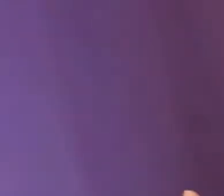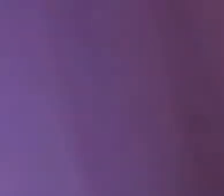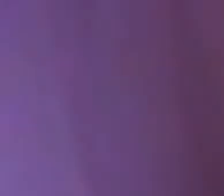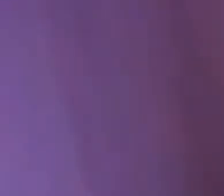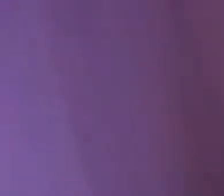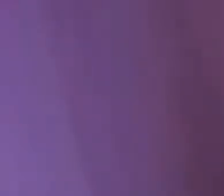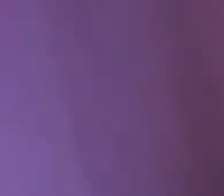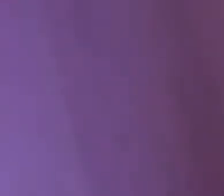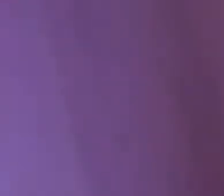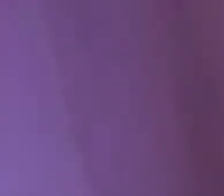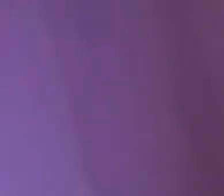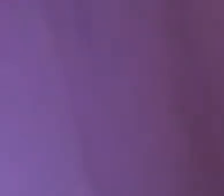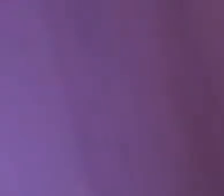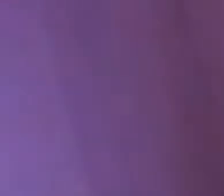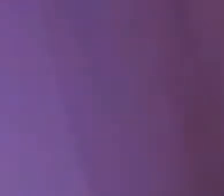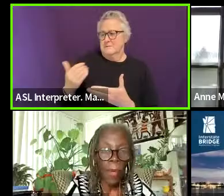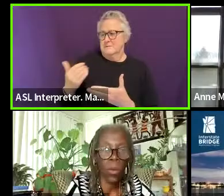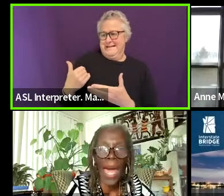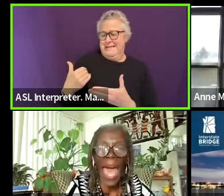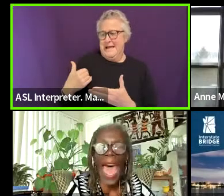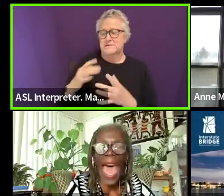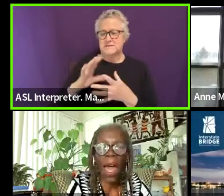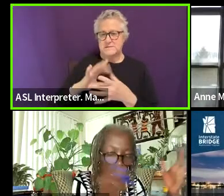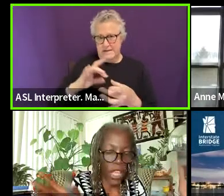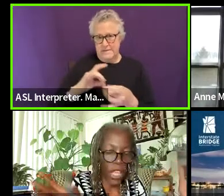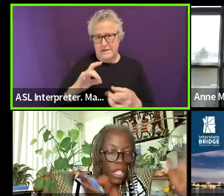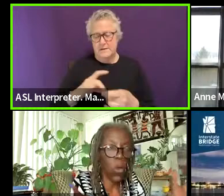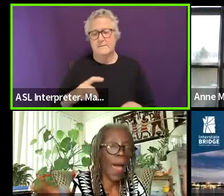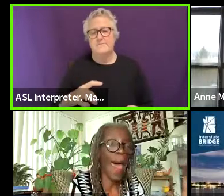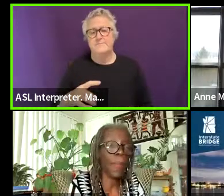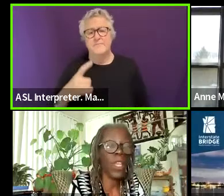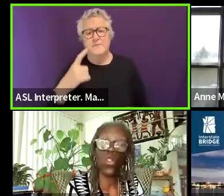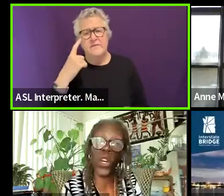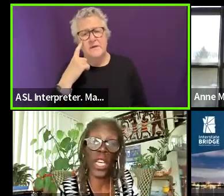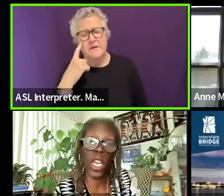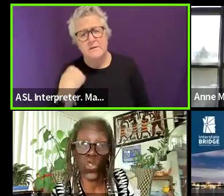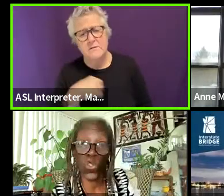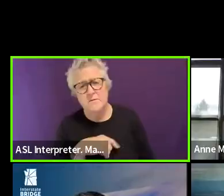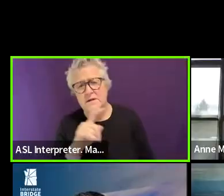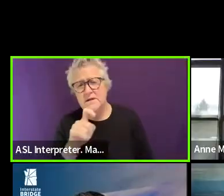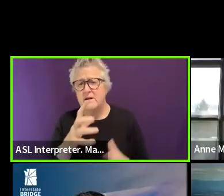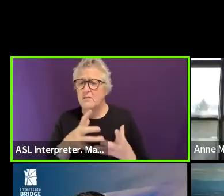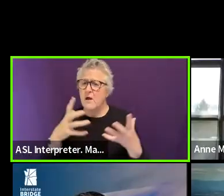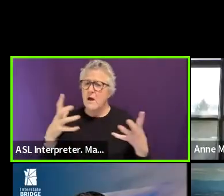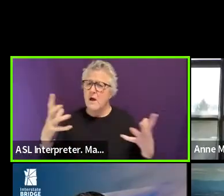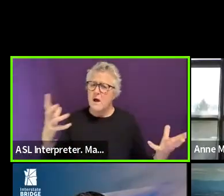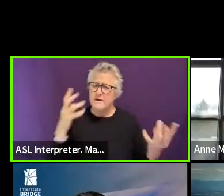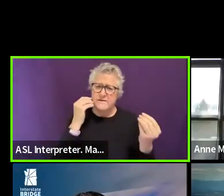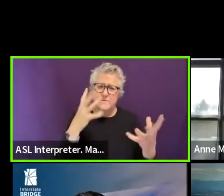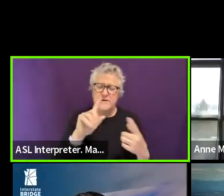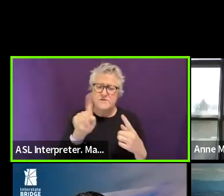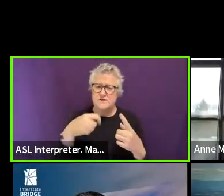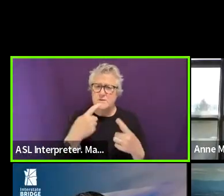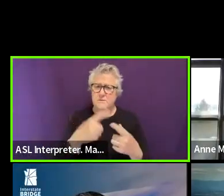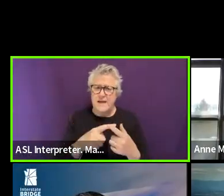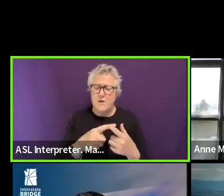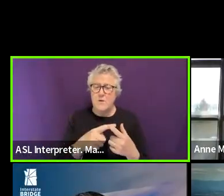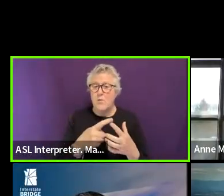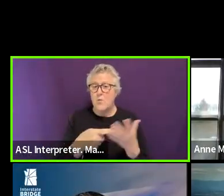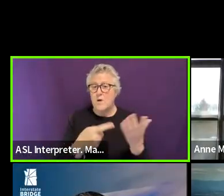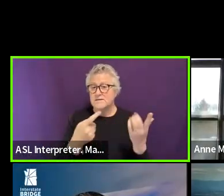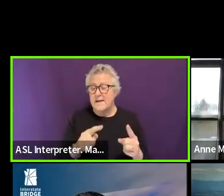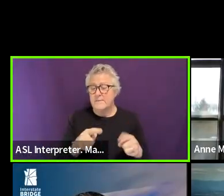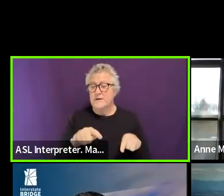we need a lot of information about how things will happen during construction, because things will change radically,